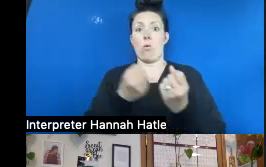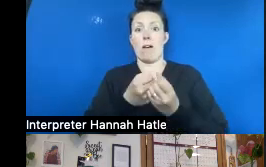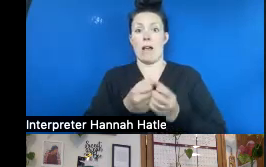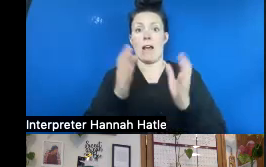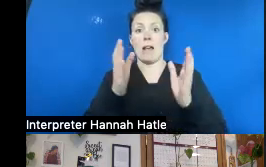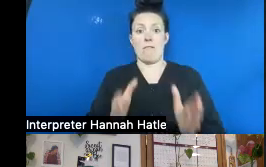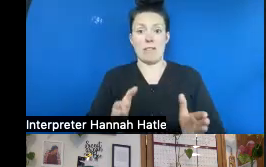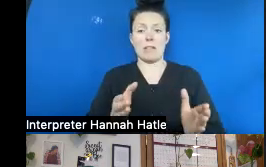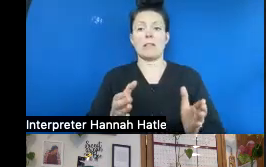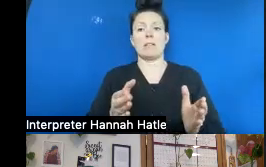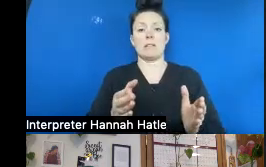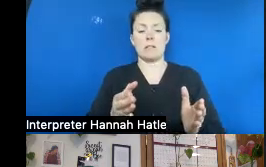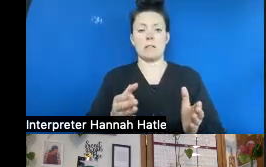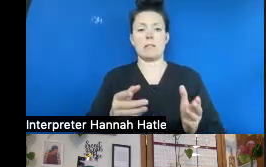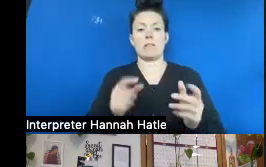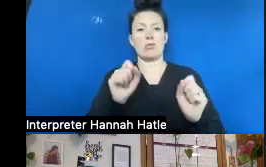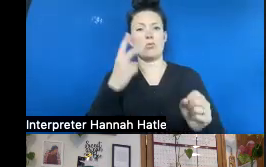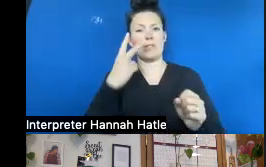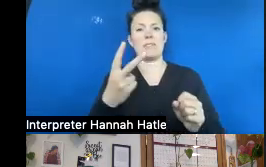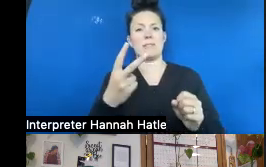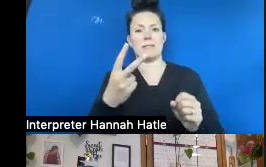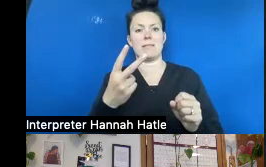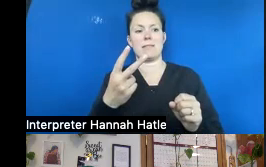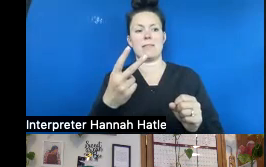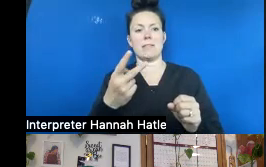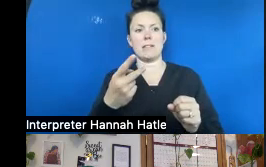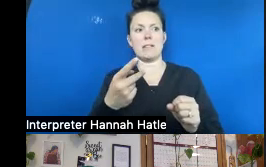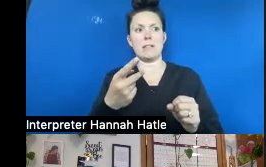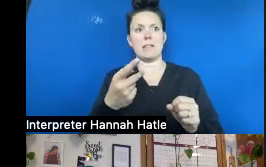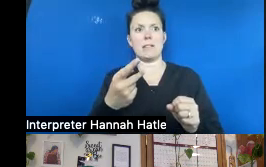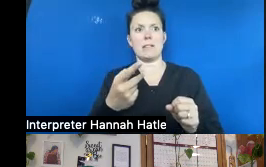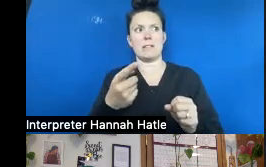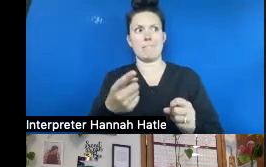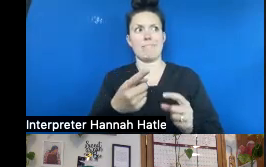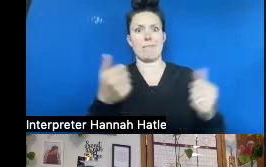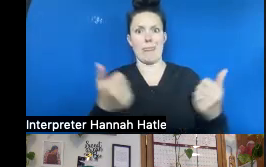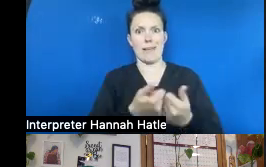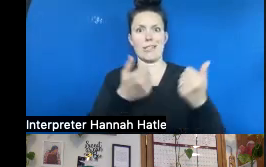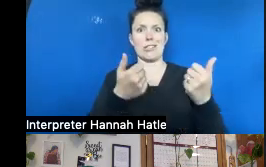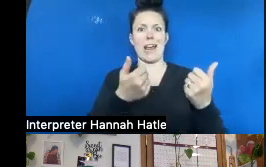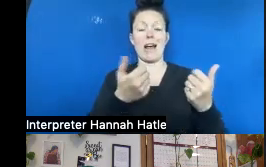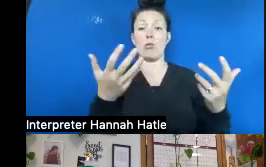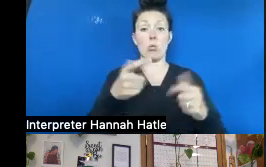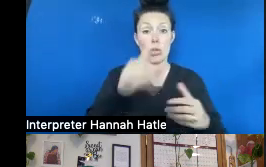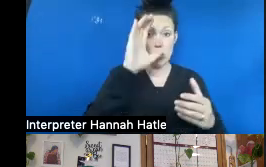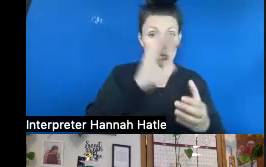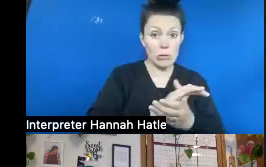then you can see that the challenge is to what you believe and who you are, and then what your